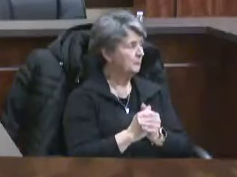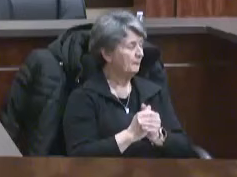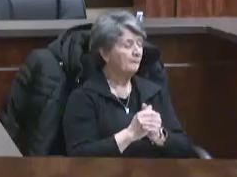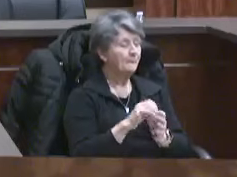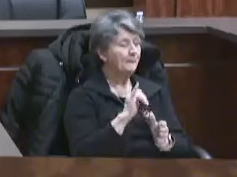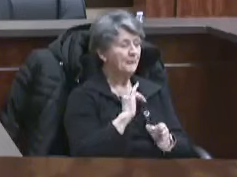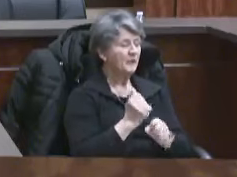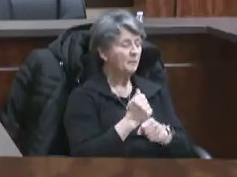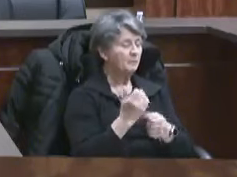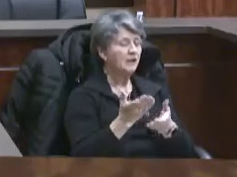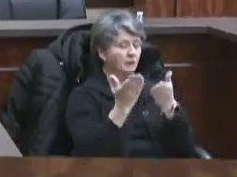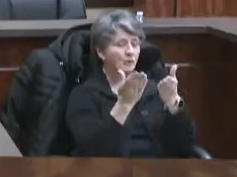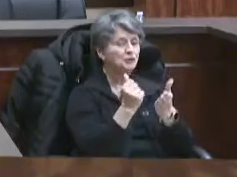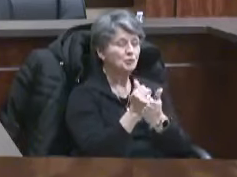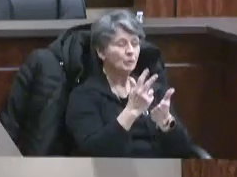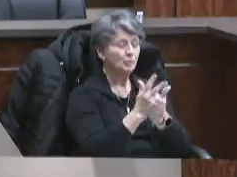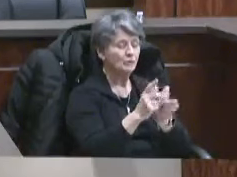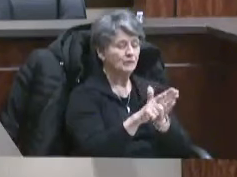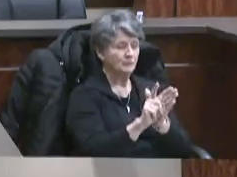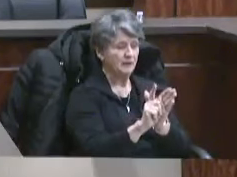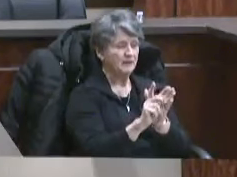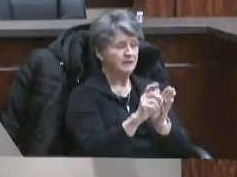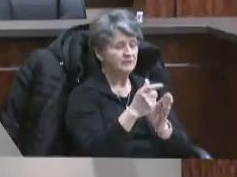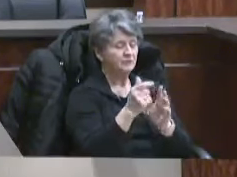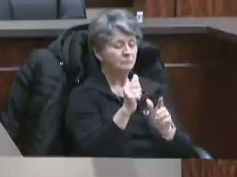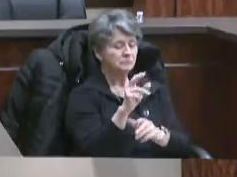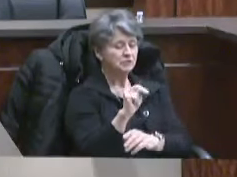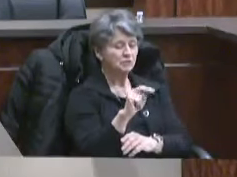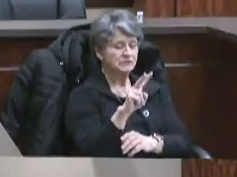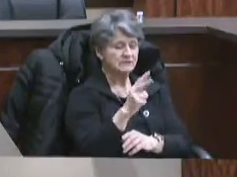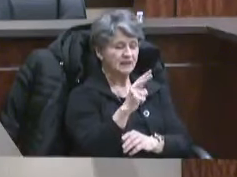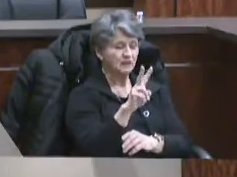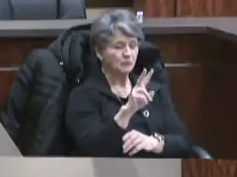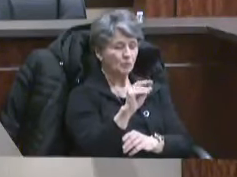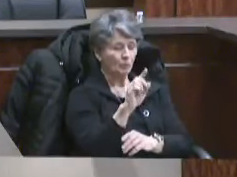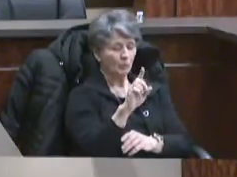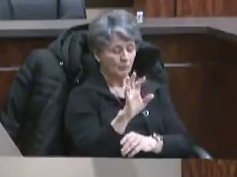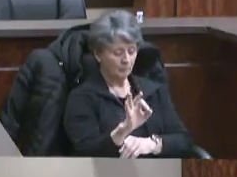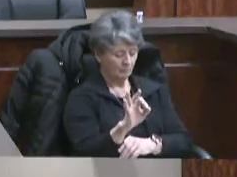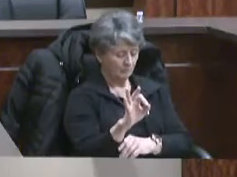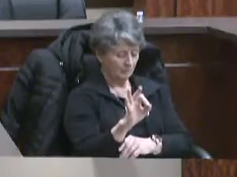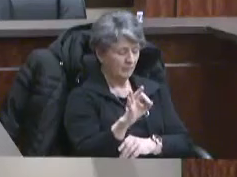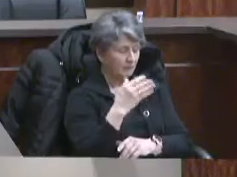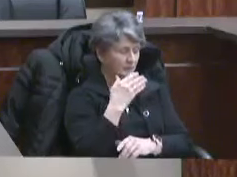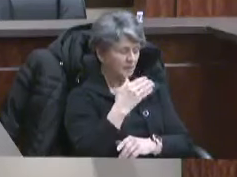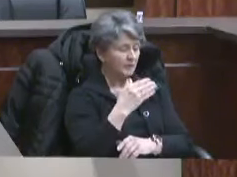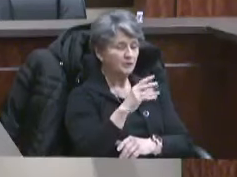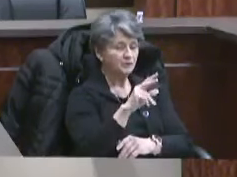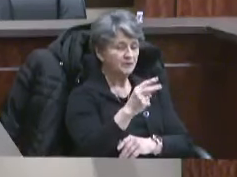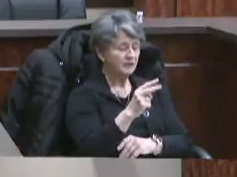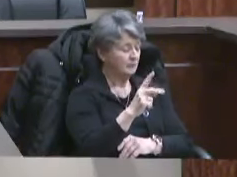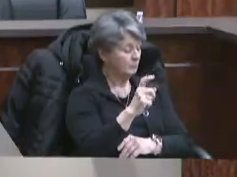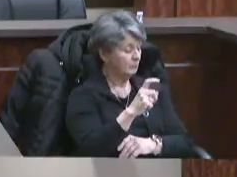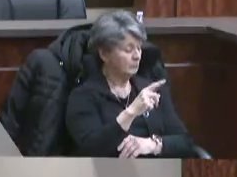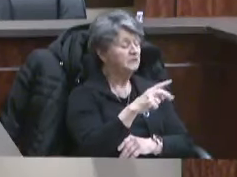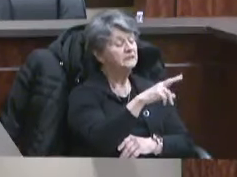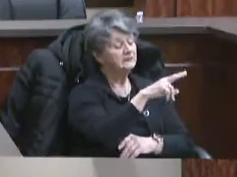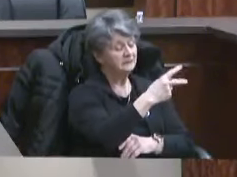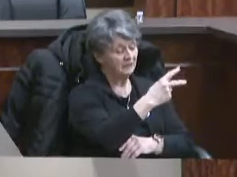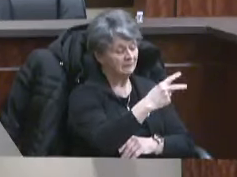I make a motion to approve the minutes from January 2nd, 2019. Thank you. Is there a second? I'll